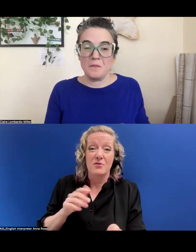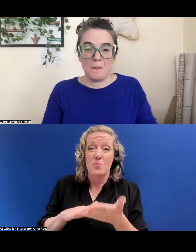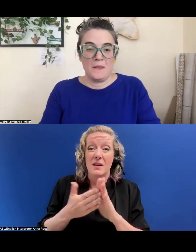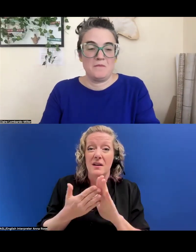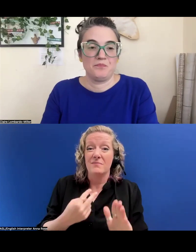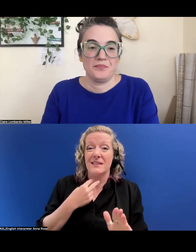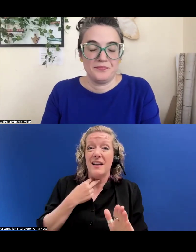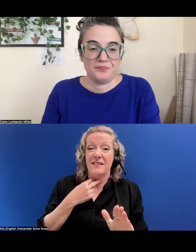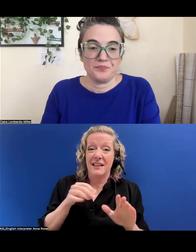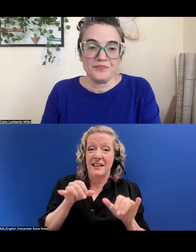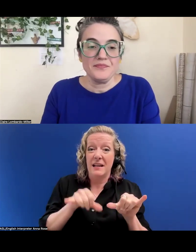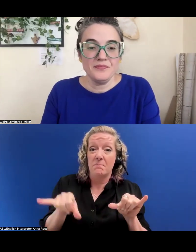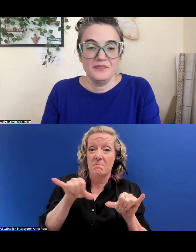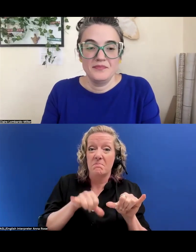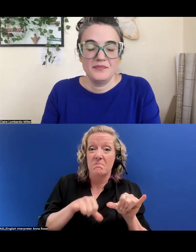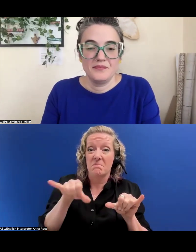bubble.